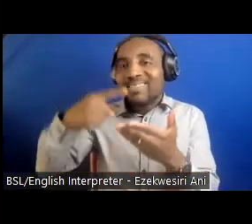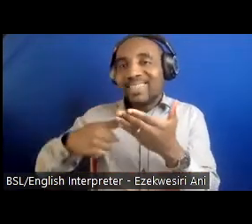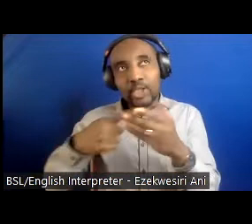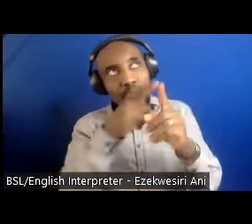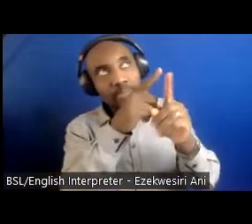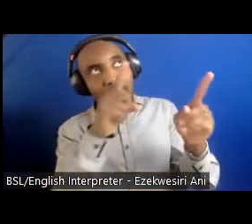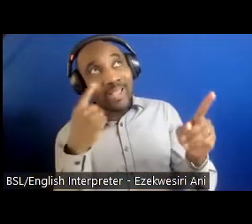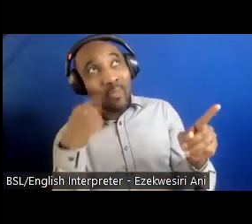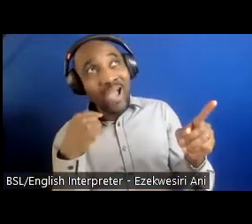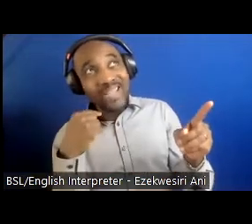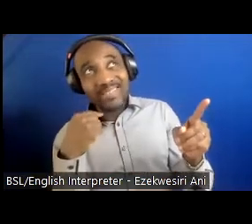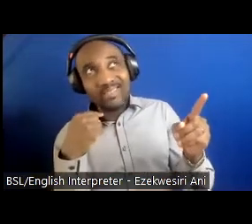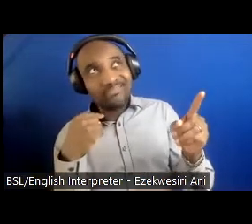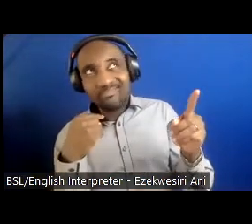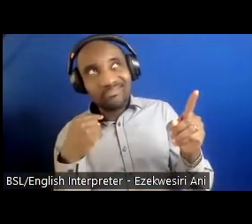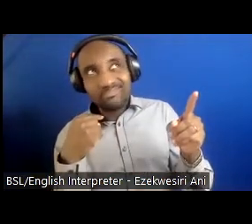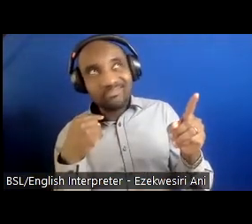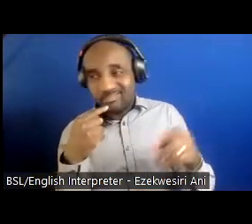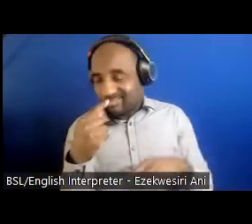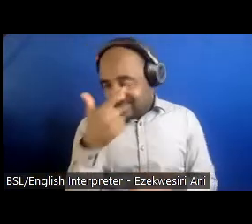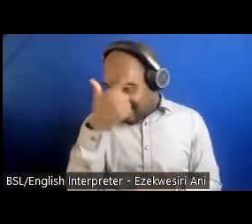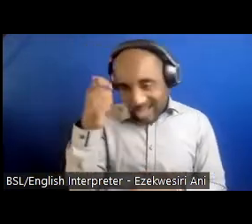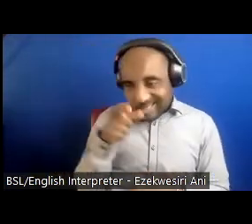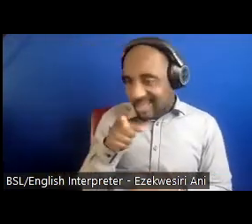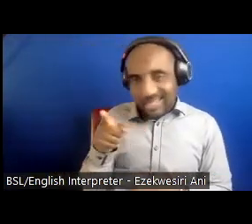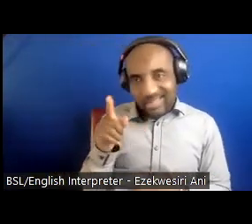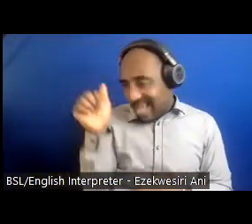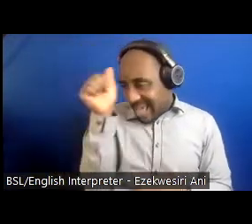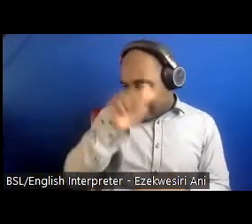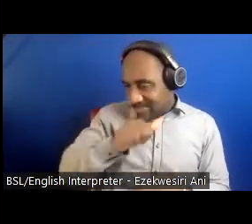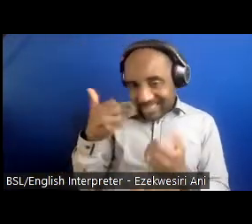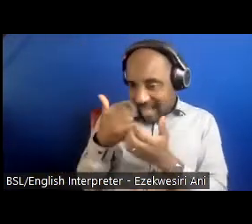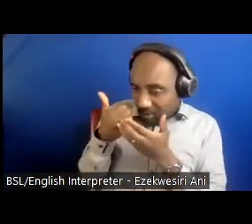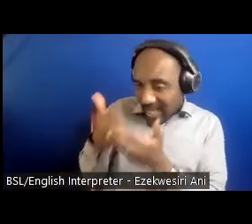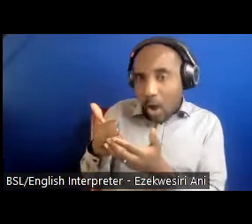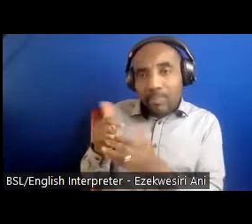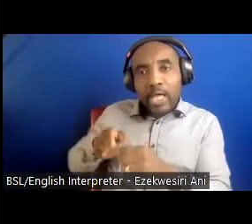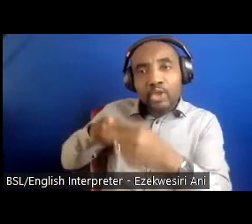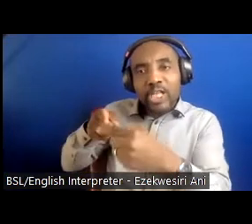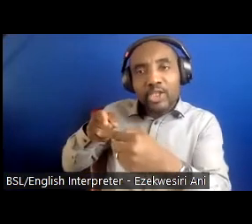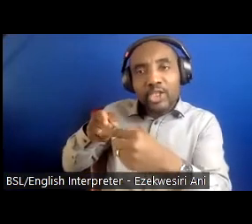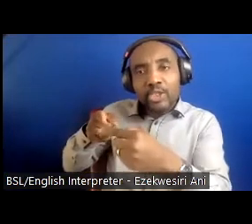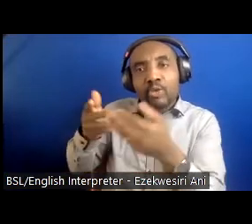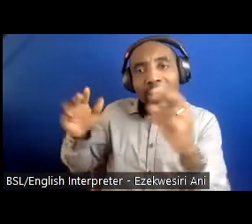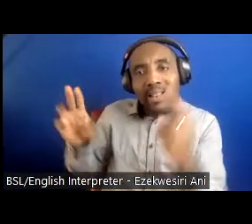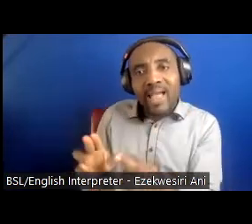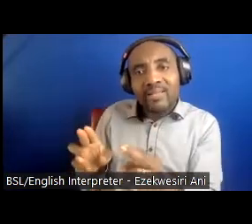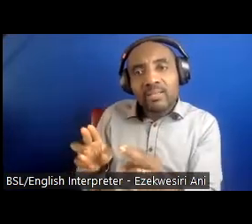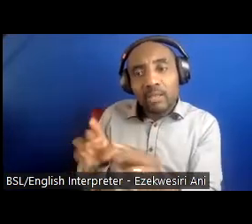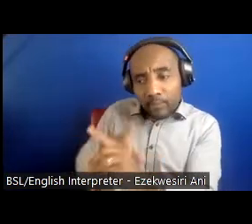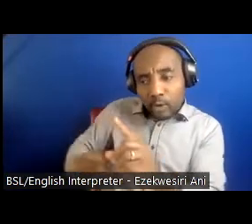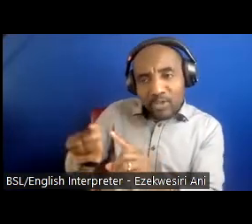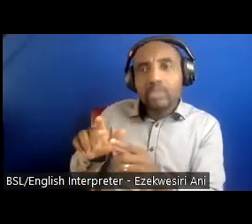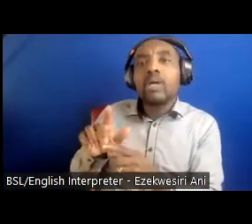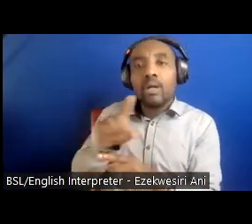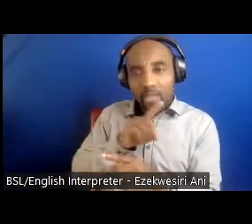white and lack understanding and expertise in tackling the challenges facing ethnically diverse communities, hence the lack of